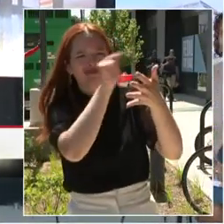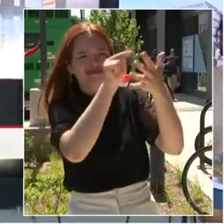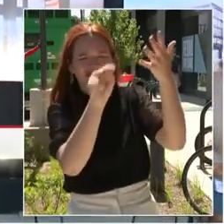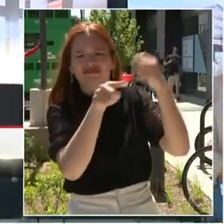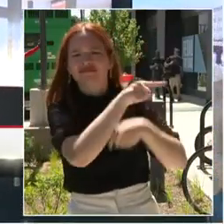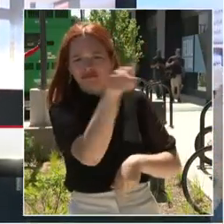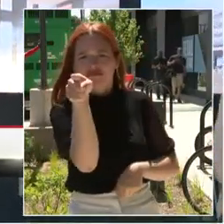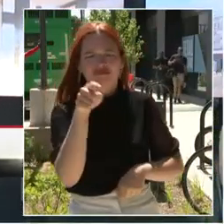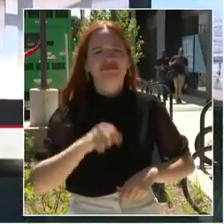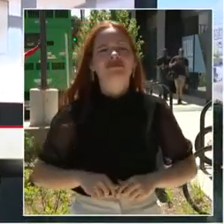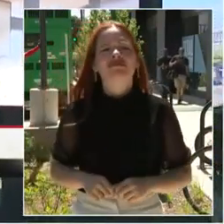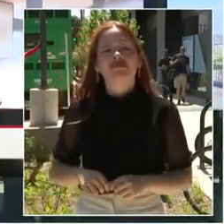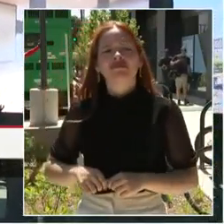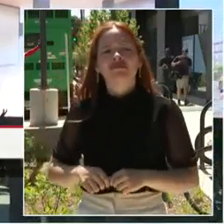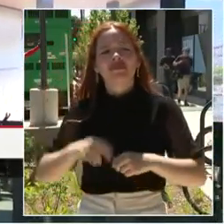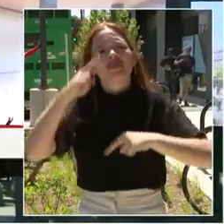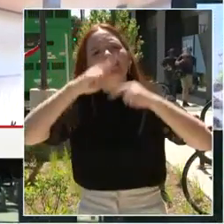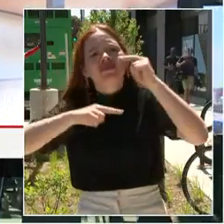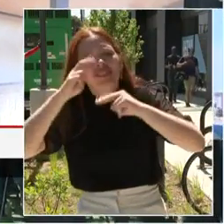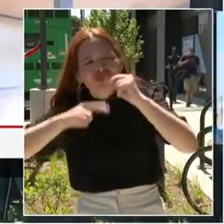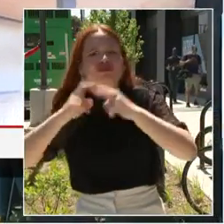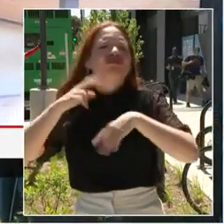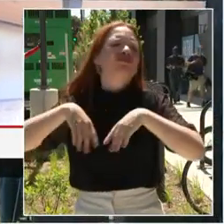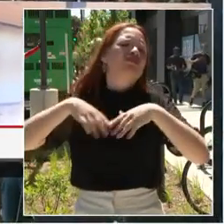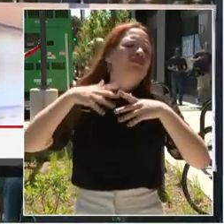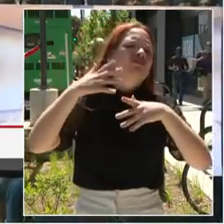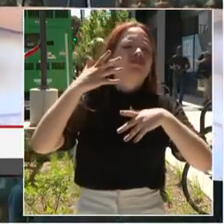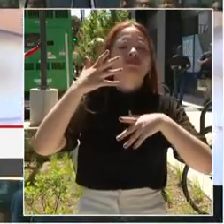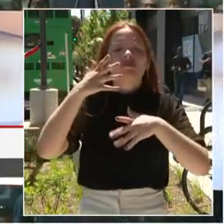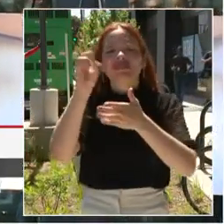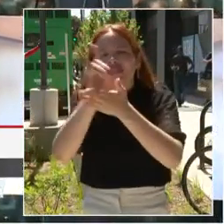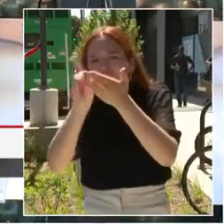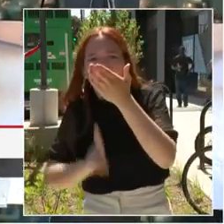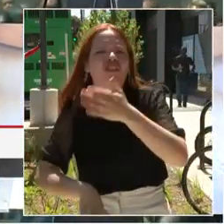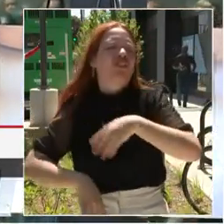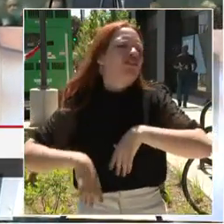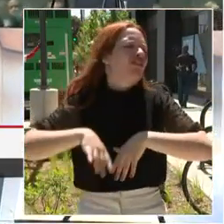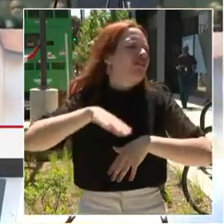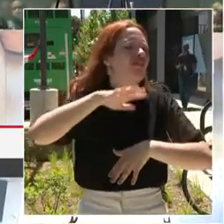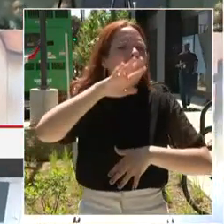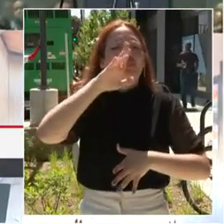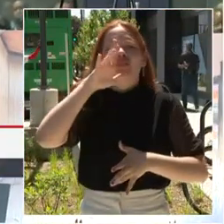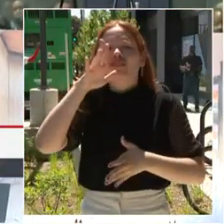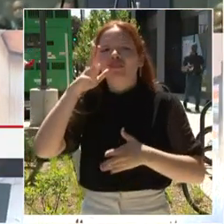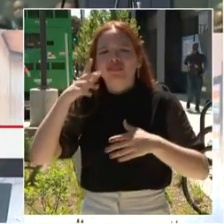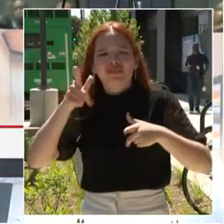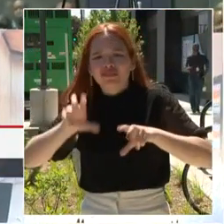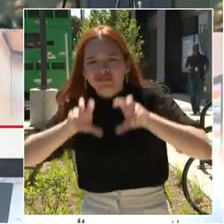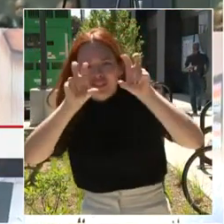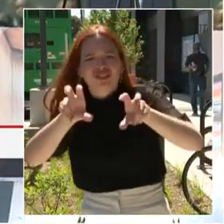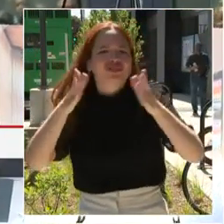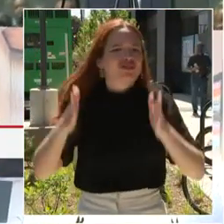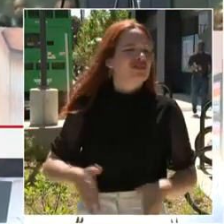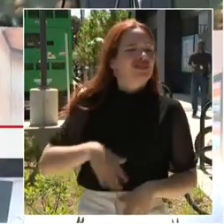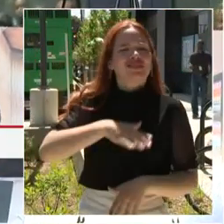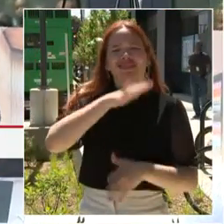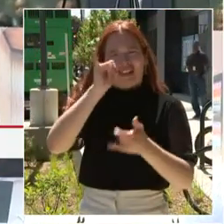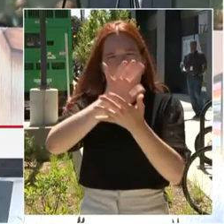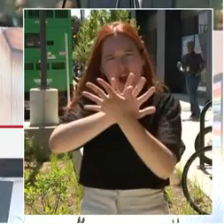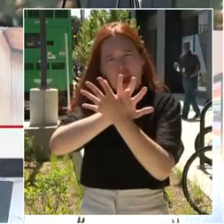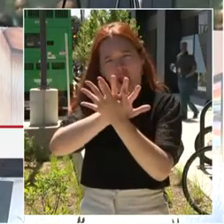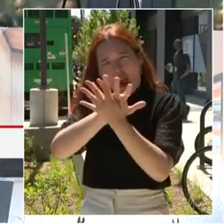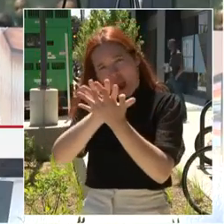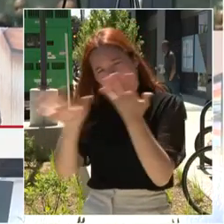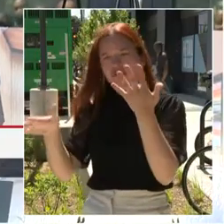Bain Construction, Perkins Eastman, Moya Designs, and JLLJDC. So I cannot forget to thank